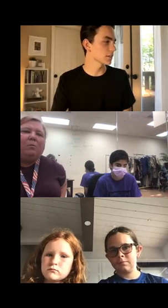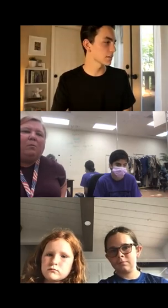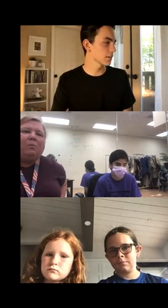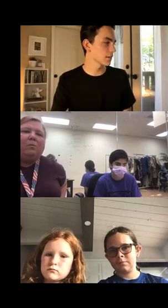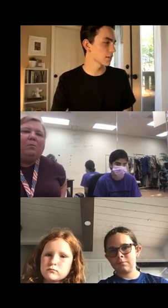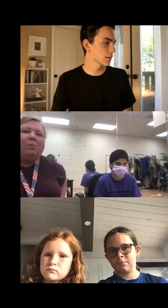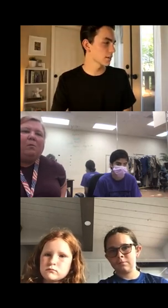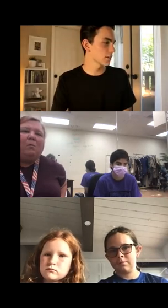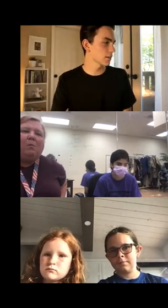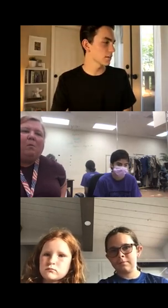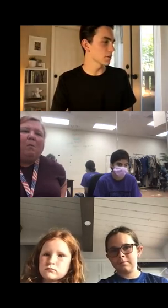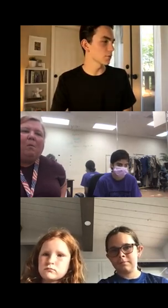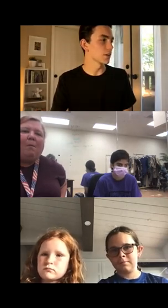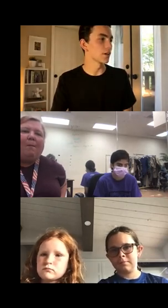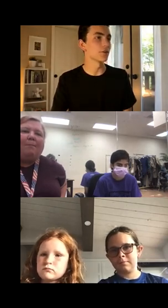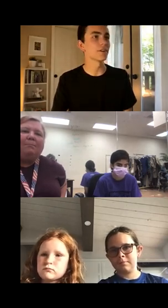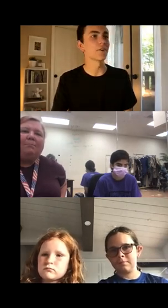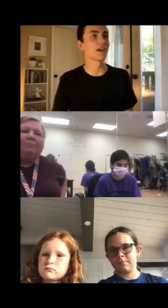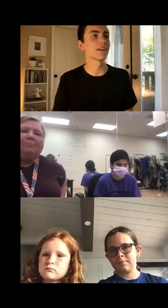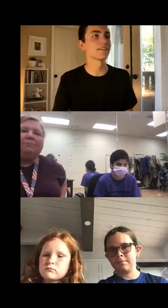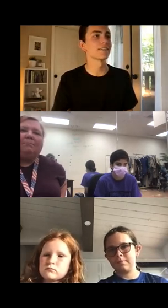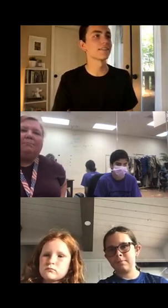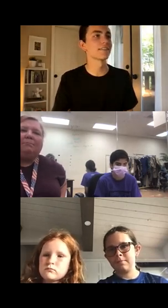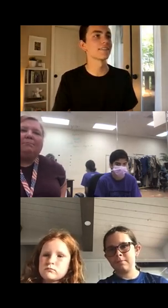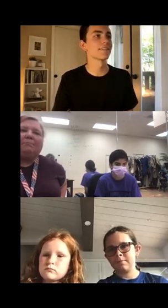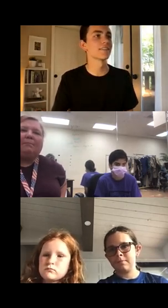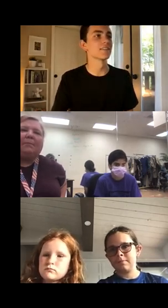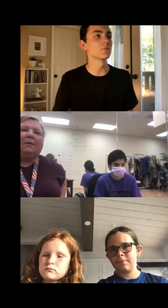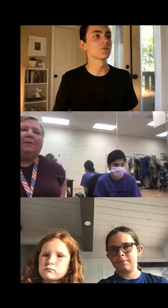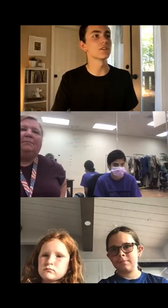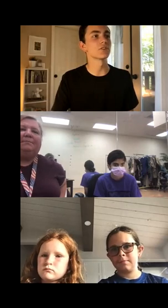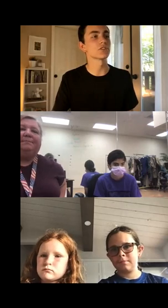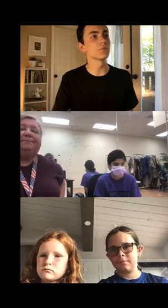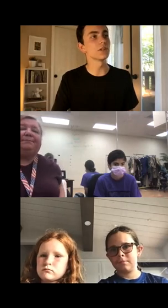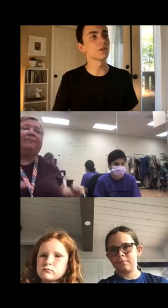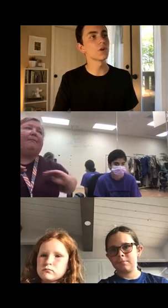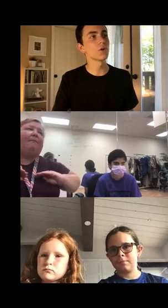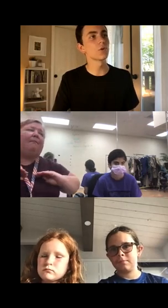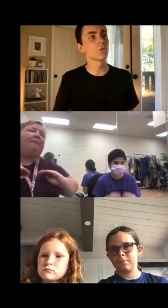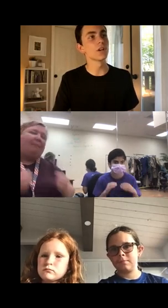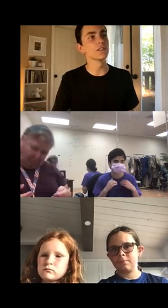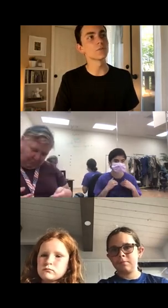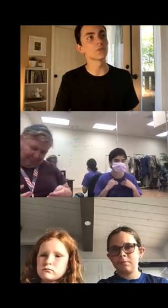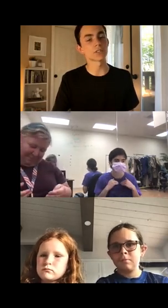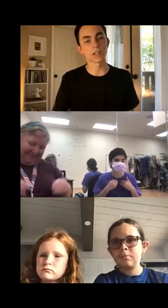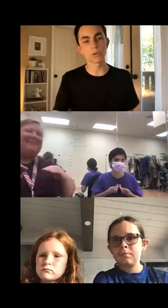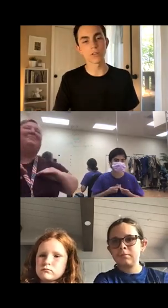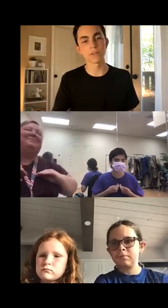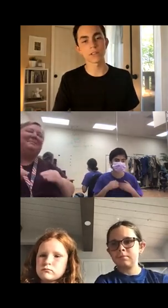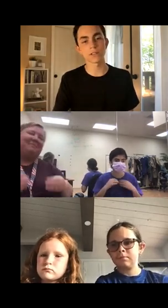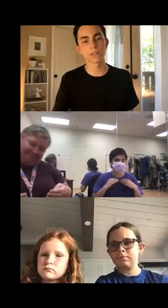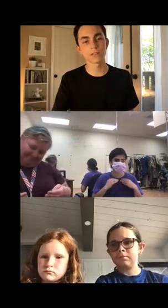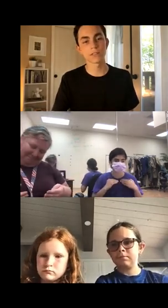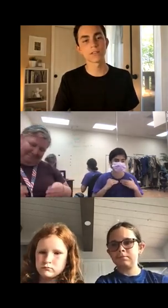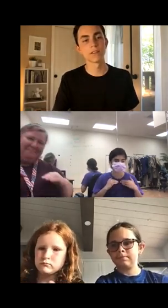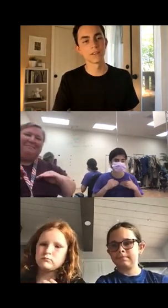see. Here we go. Okay. This person here, show me, what is this person? How are they